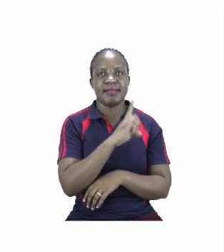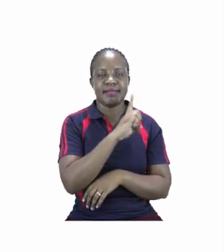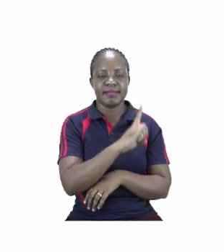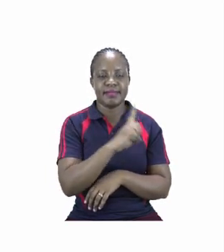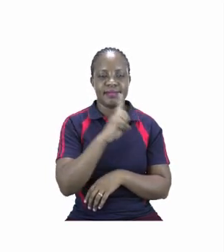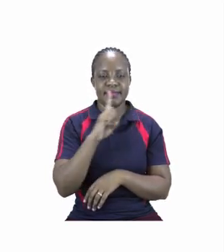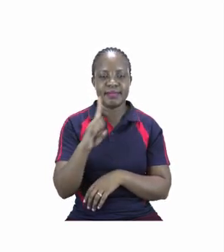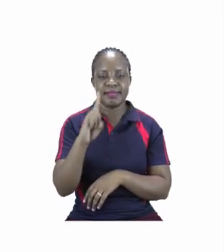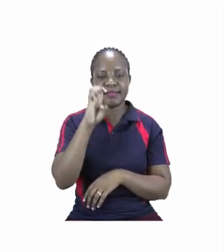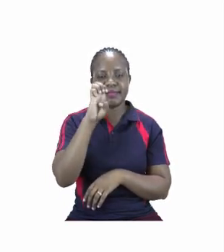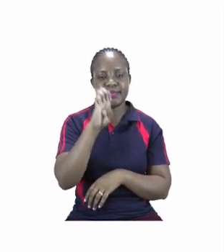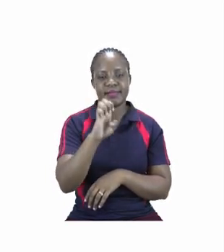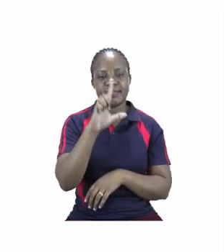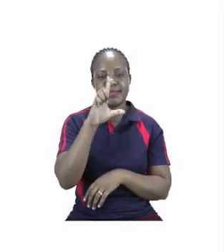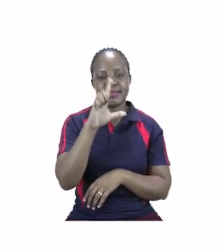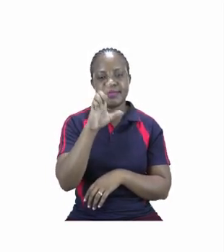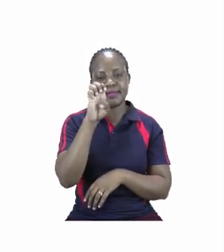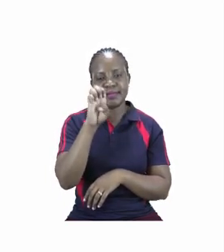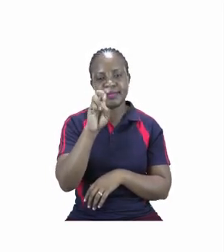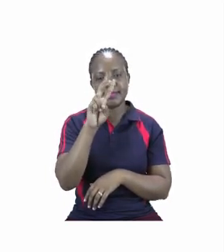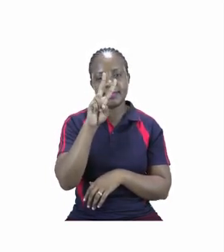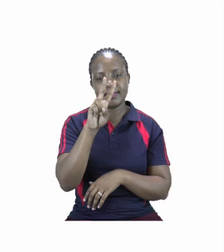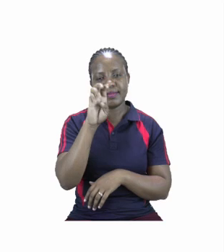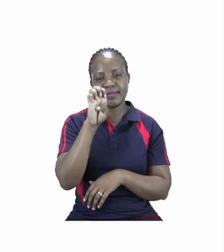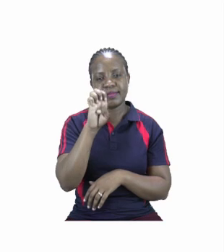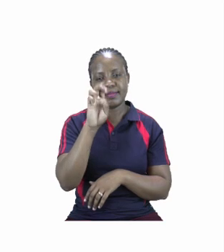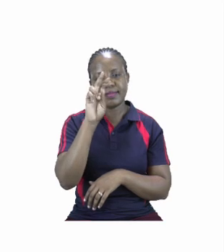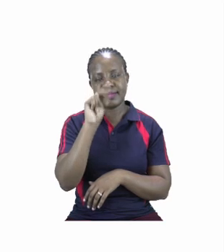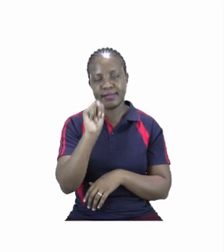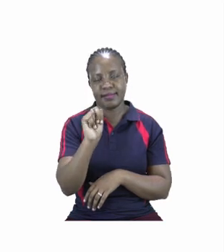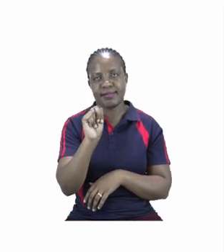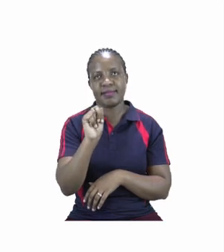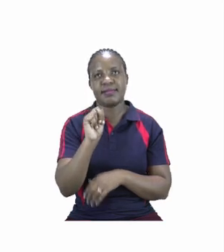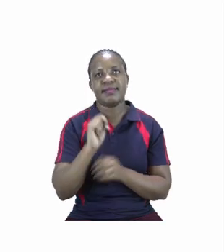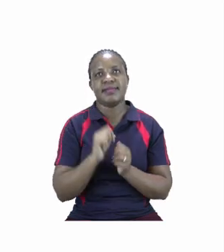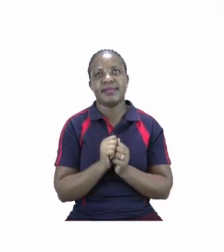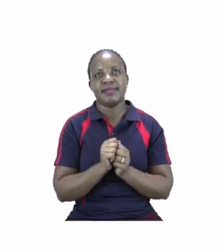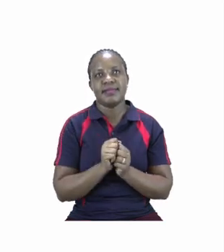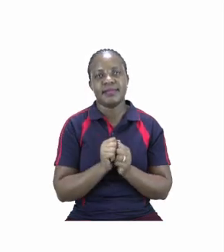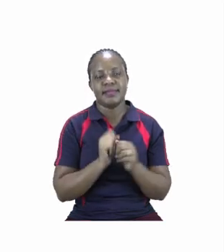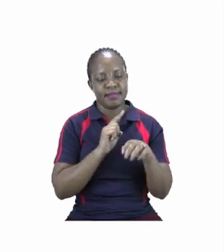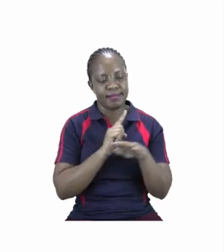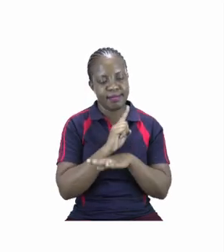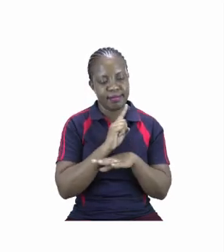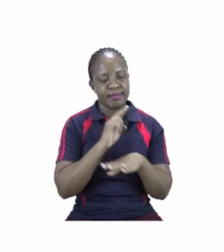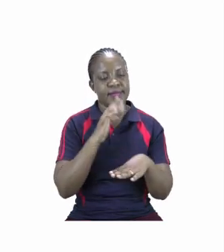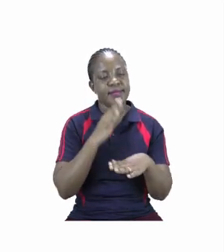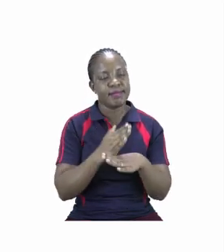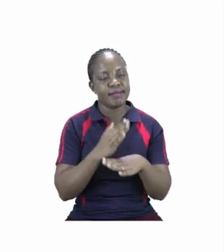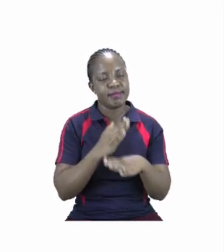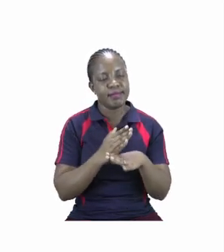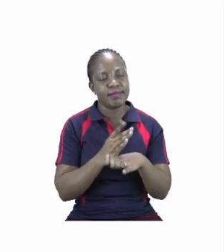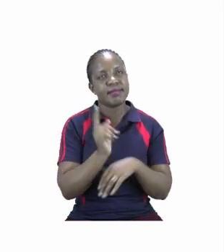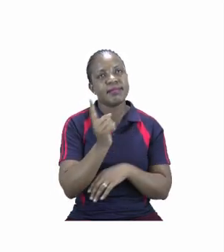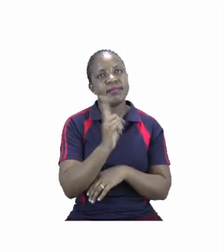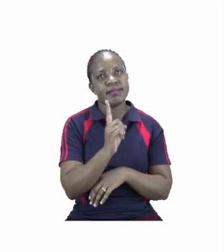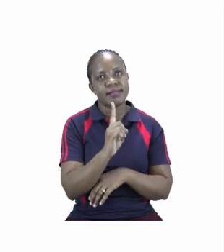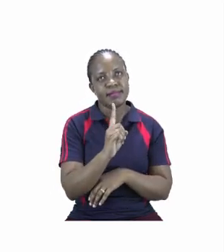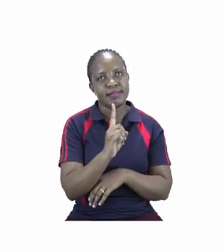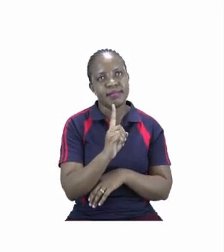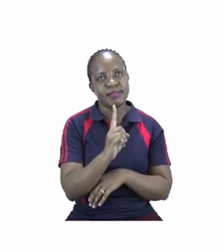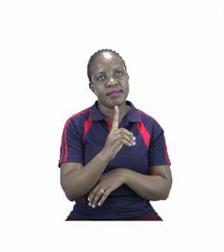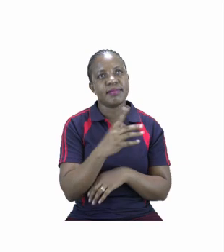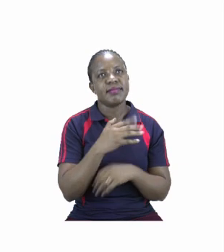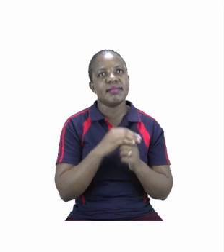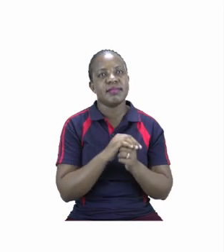11. Very good. Now the first task you're going to do is to add up